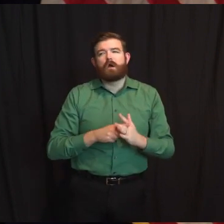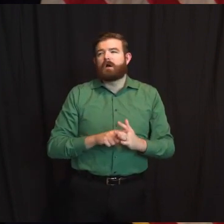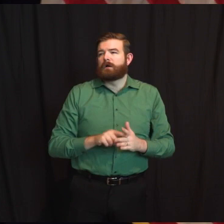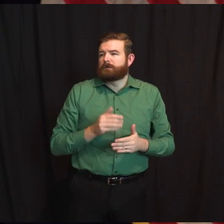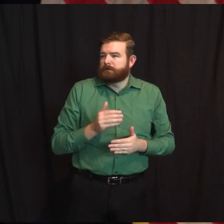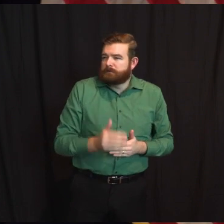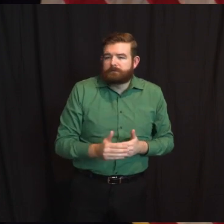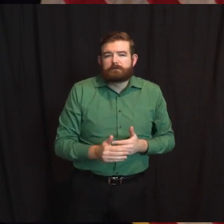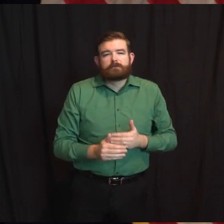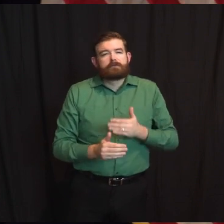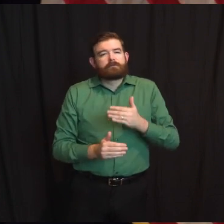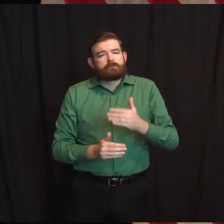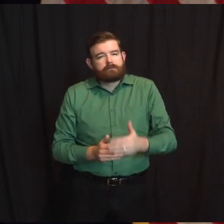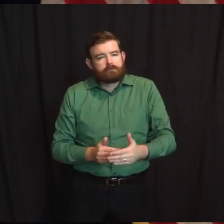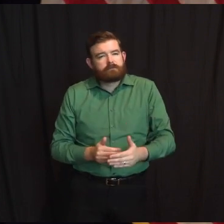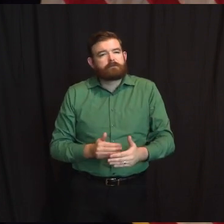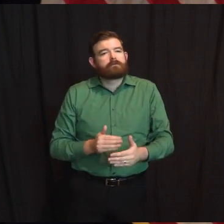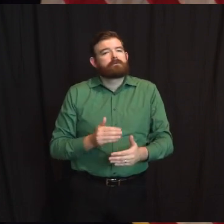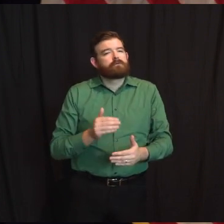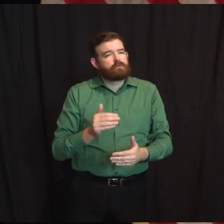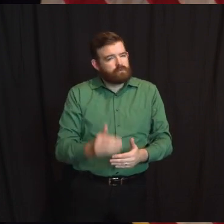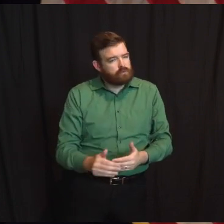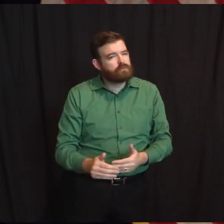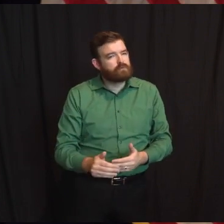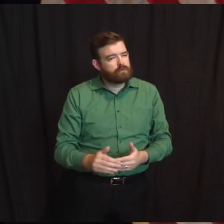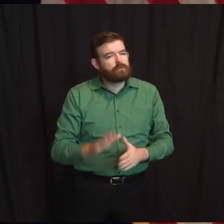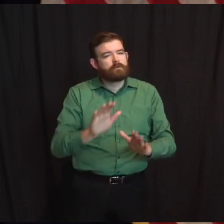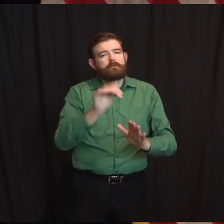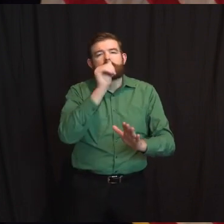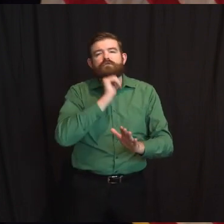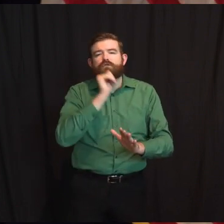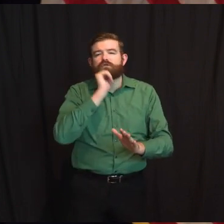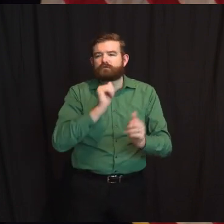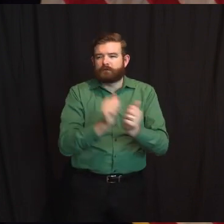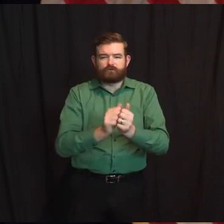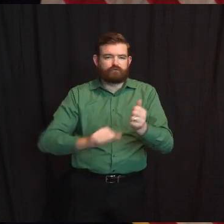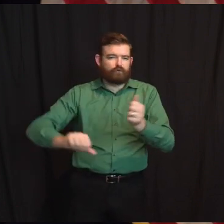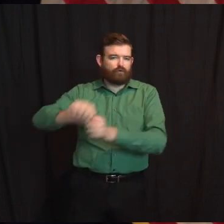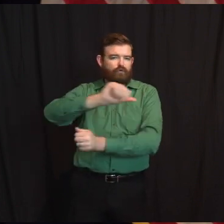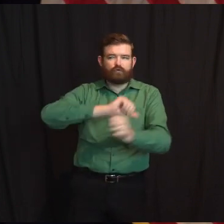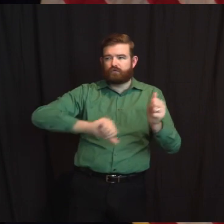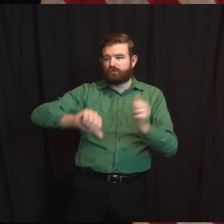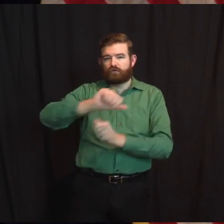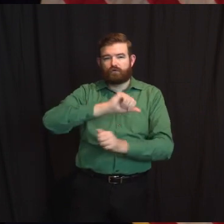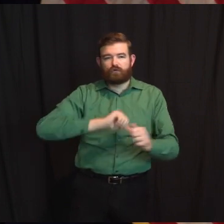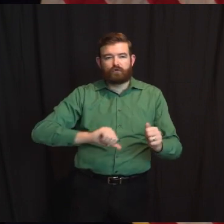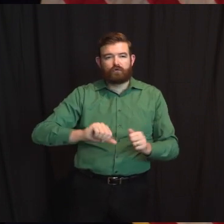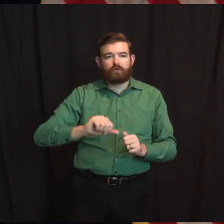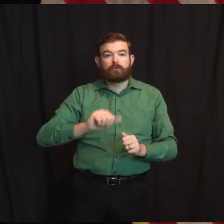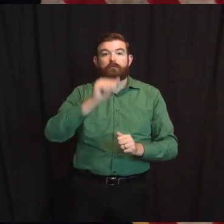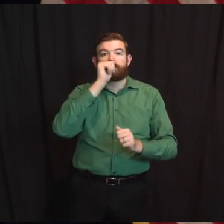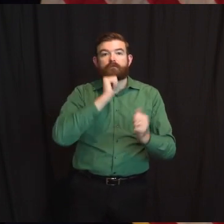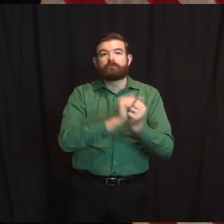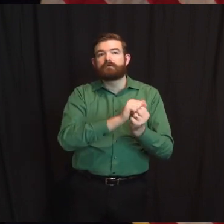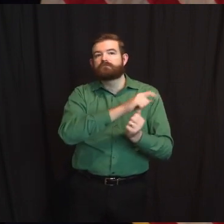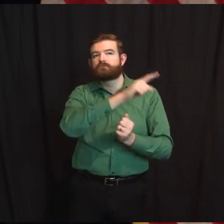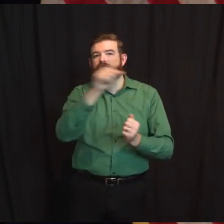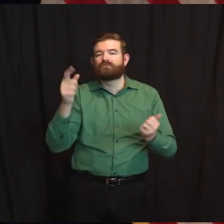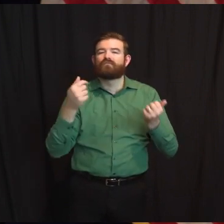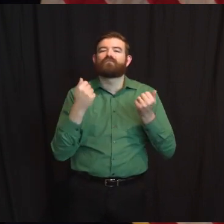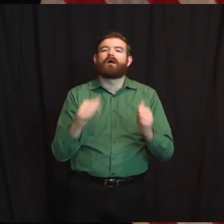ones. Please be patient with each other. Be patient with those who are trying their best to enforce some of